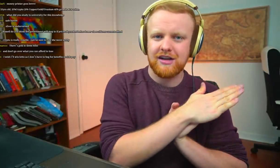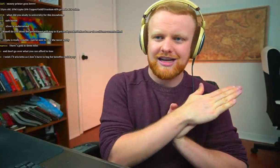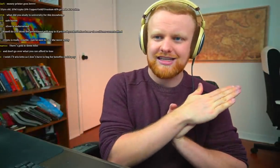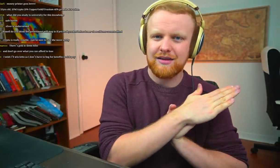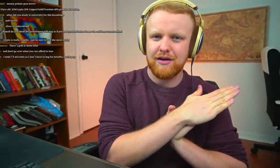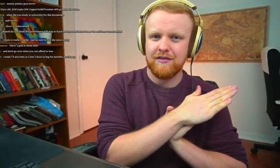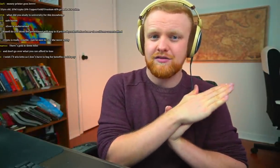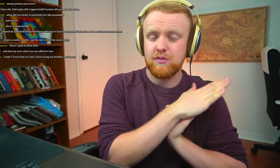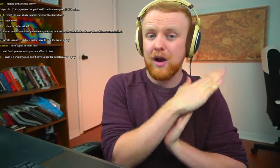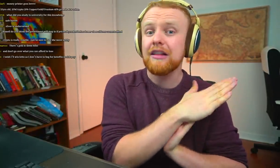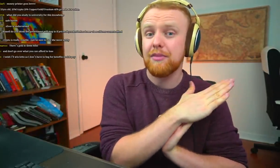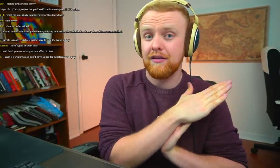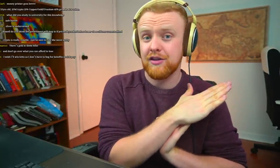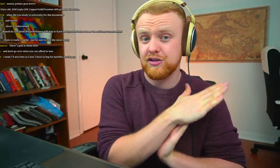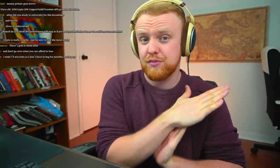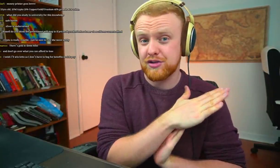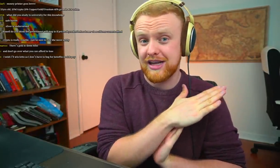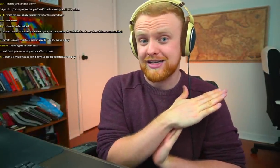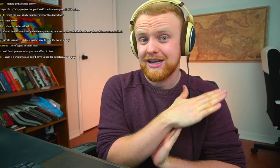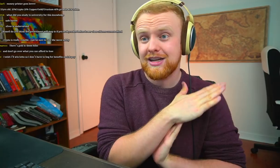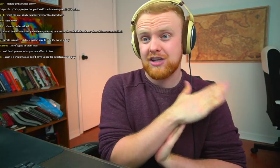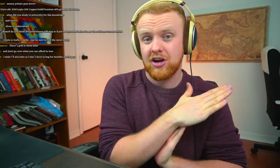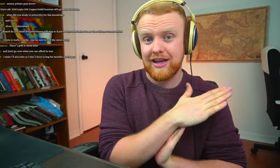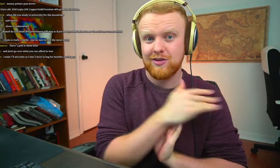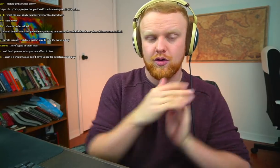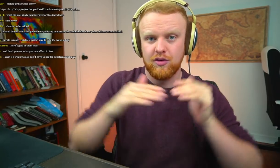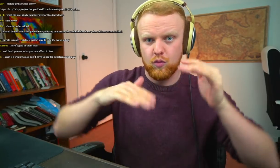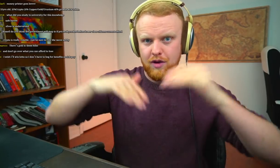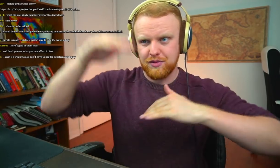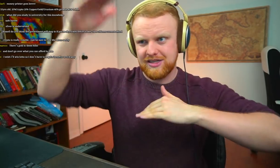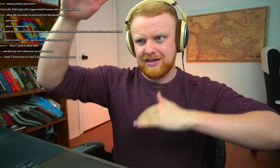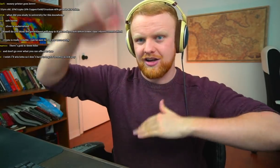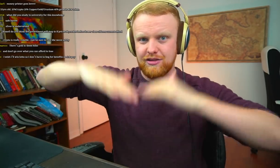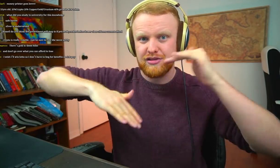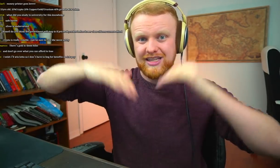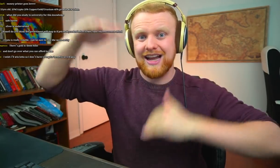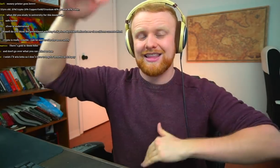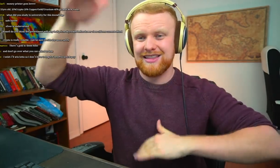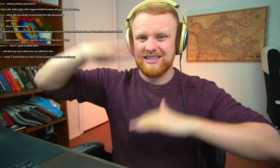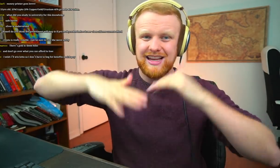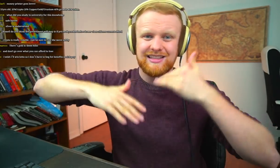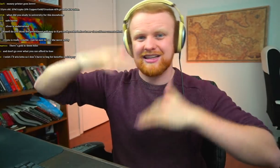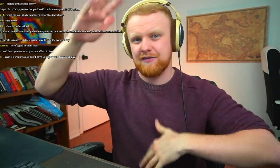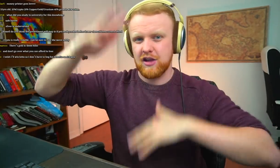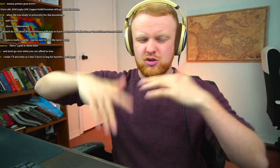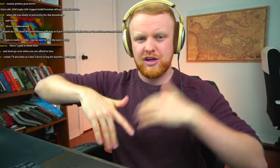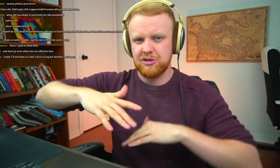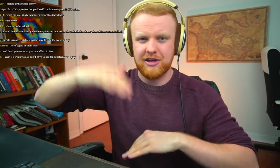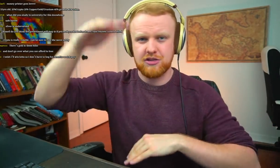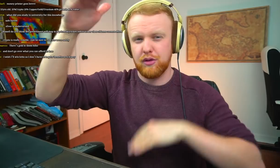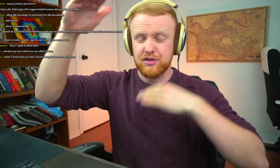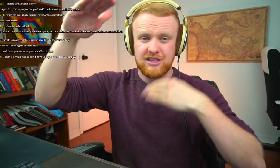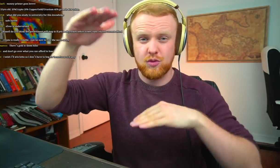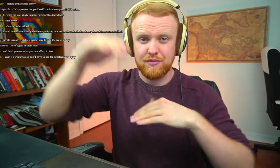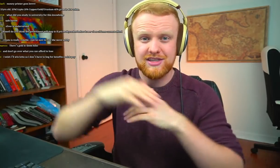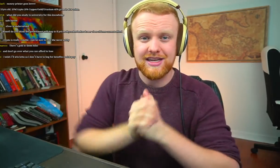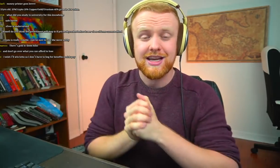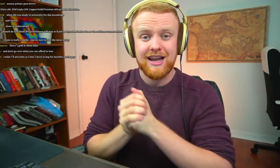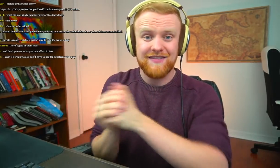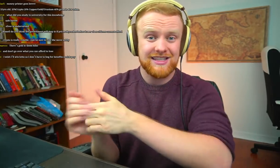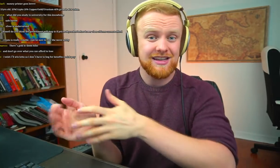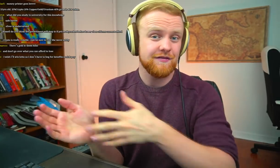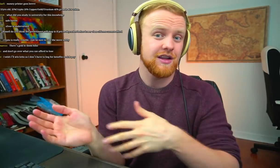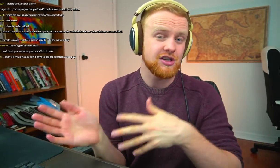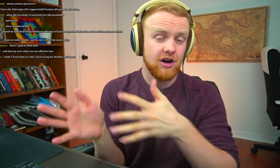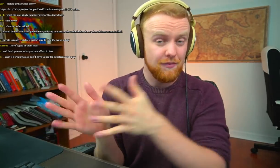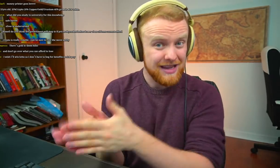CPI rising above, well above their 2% target or the 1% on either side that they say is like a fluctuation range, 3% to 1%.